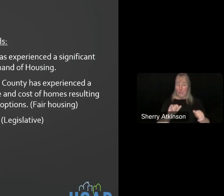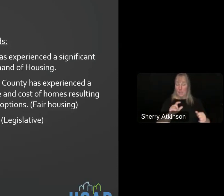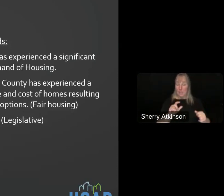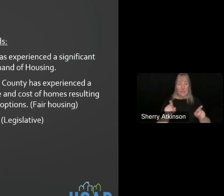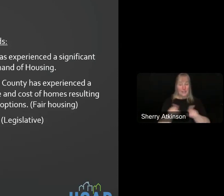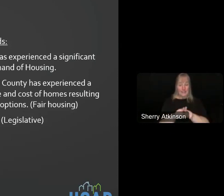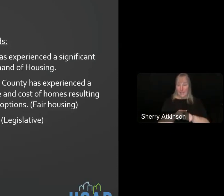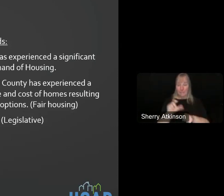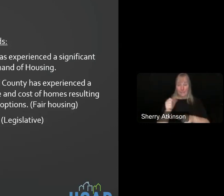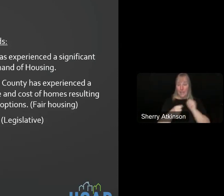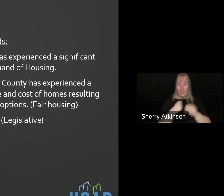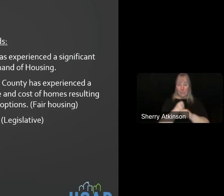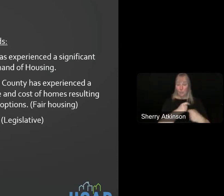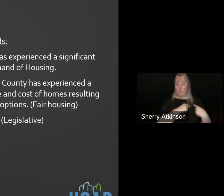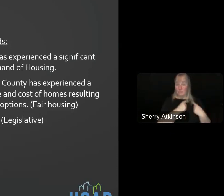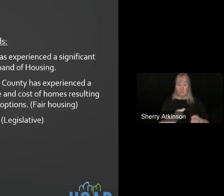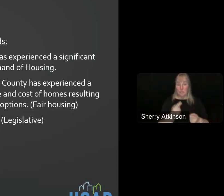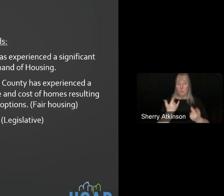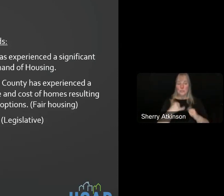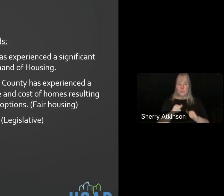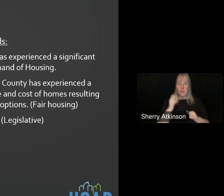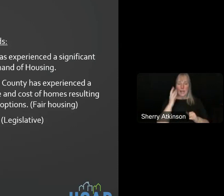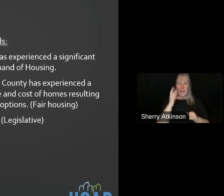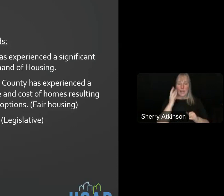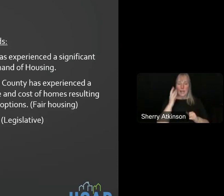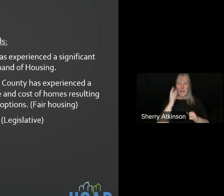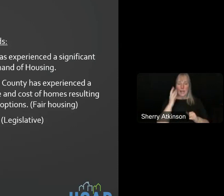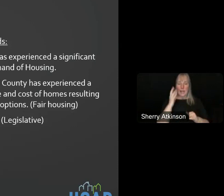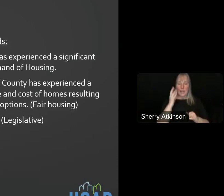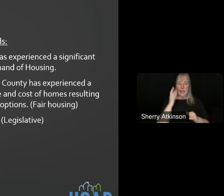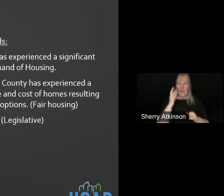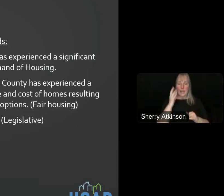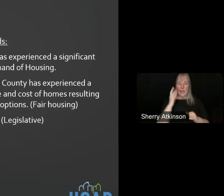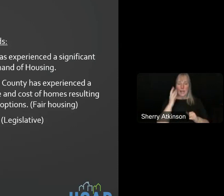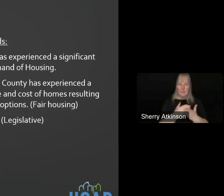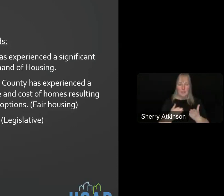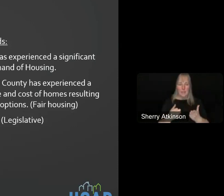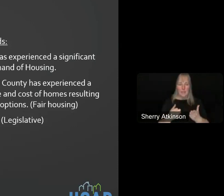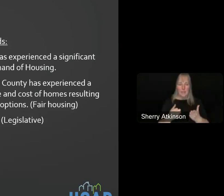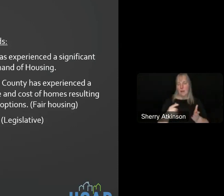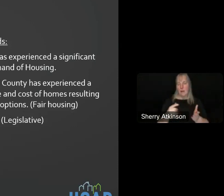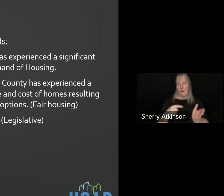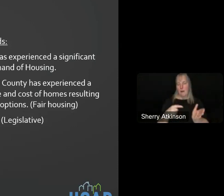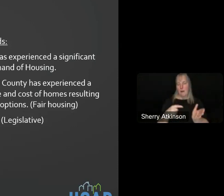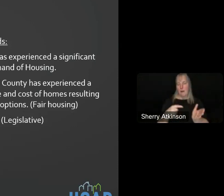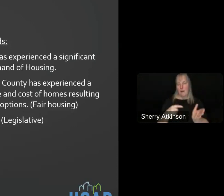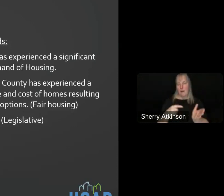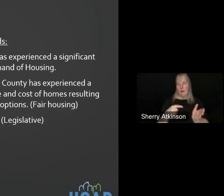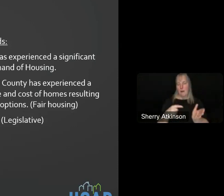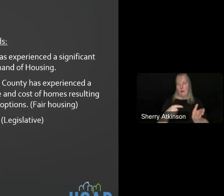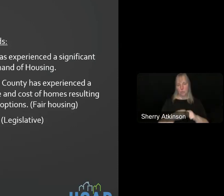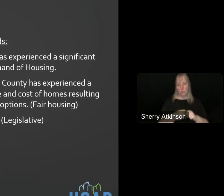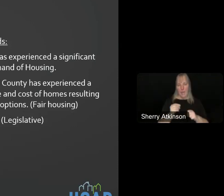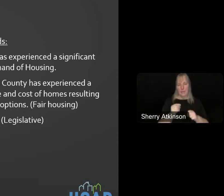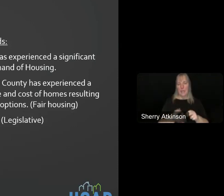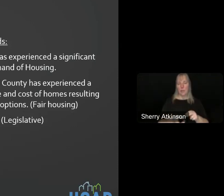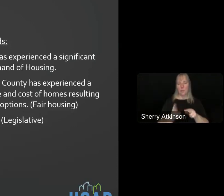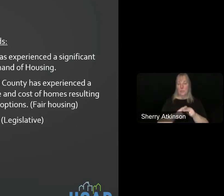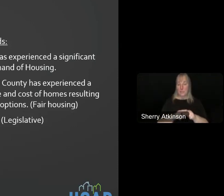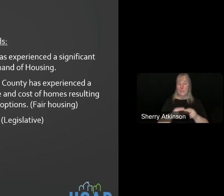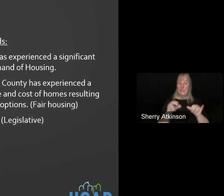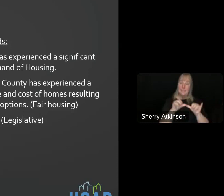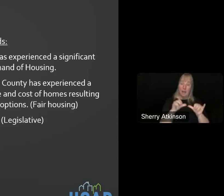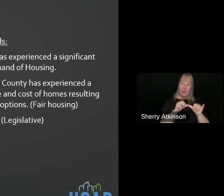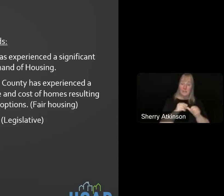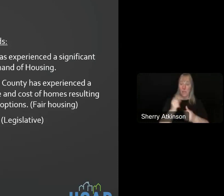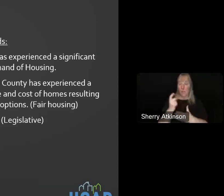years, we're still experiencing the same thing of affordability issues, and also the increase in the size and cost of homes, which is kind